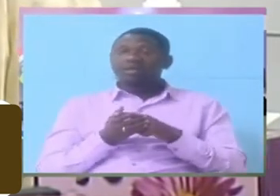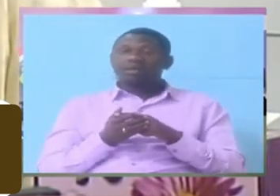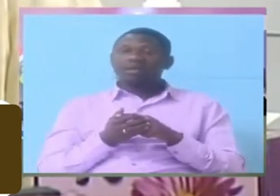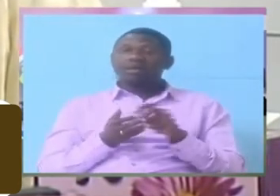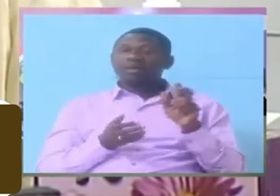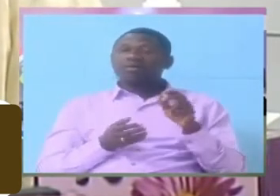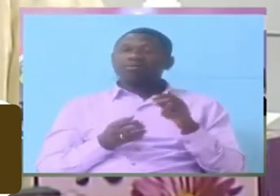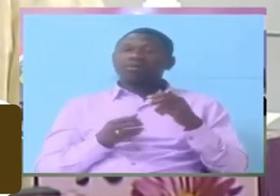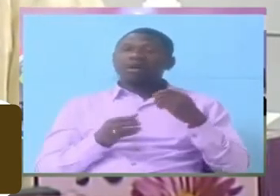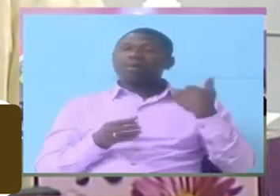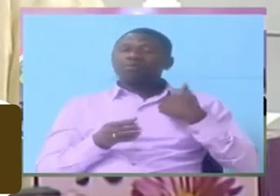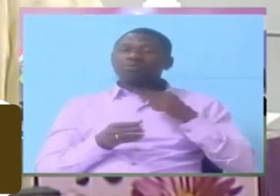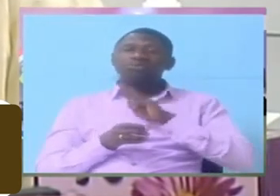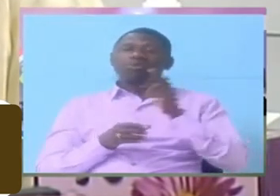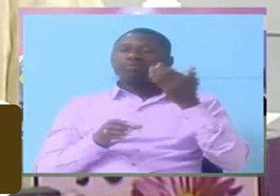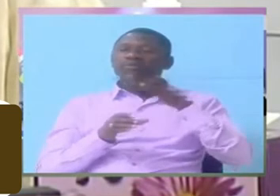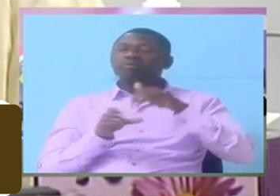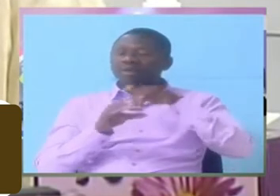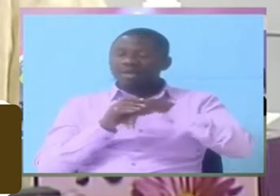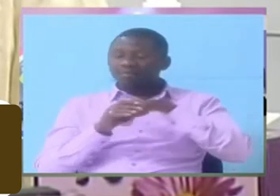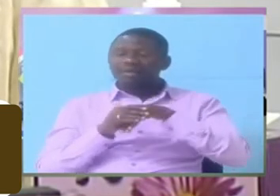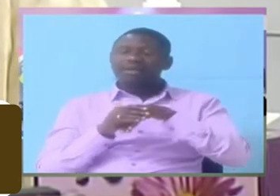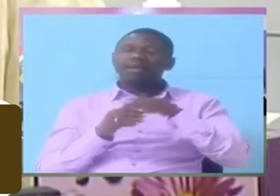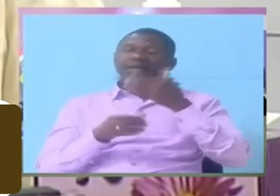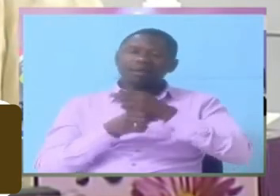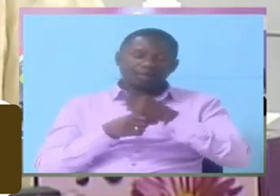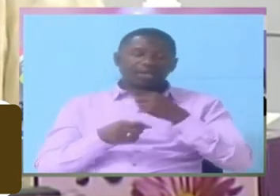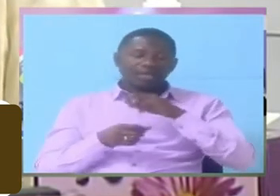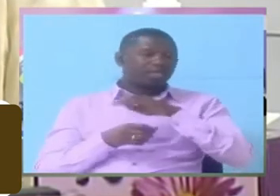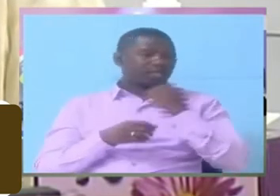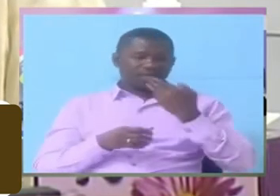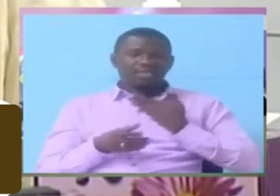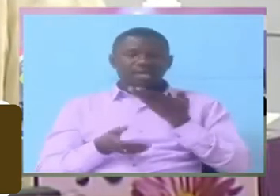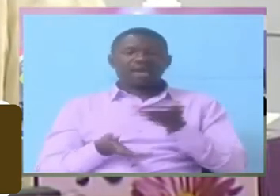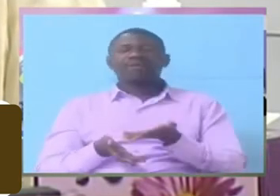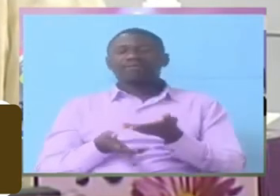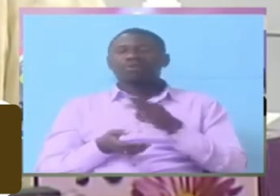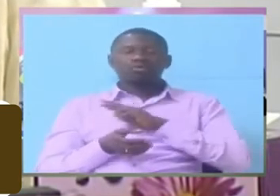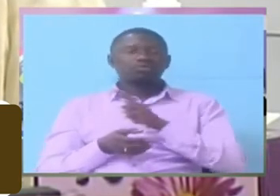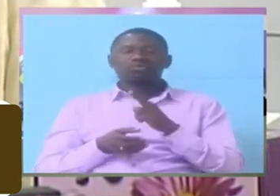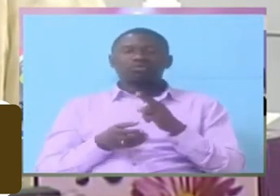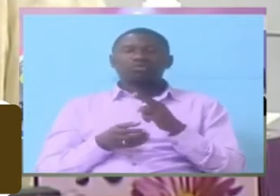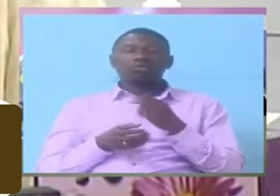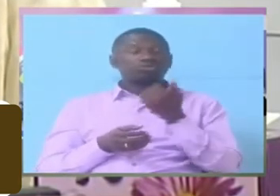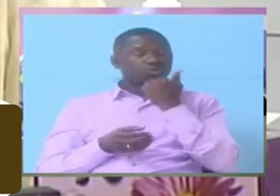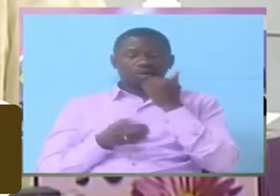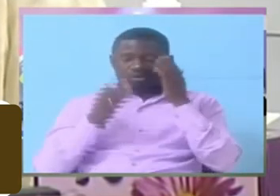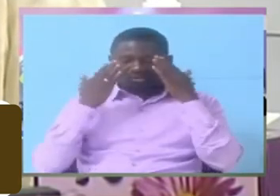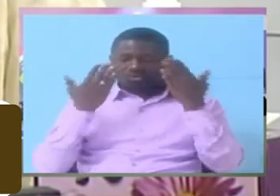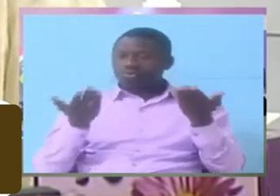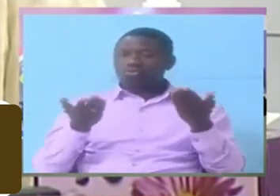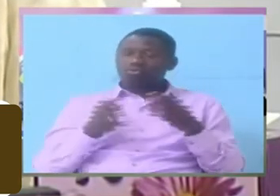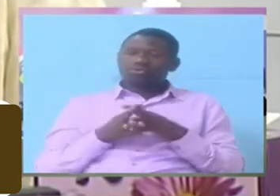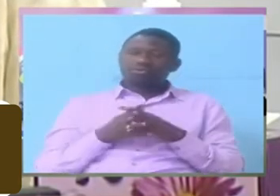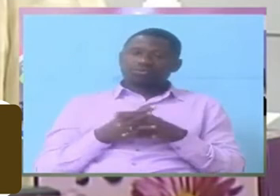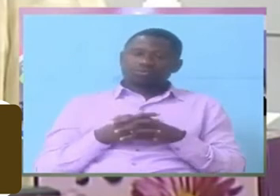they are 8 in number, but the denial of the government, that I don't know. ñam fa jam ko toña mboto ñin kalama ko luntan say